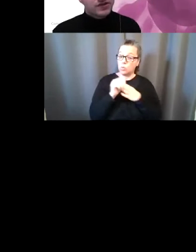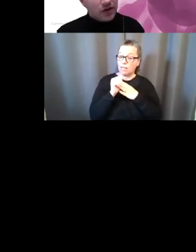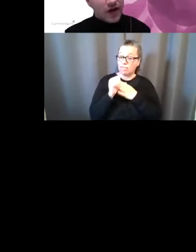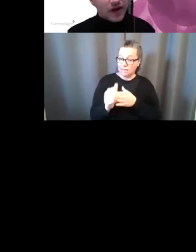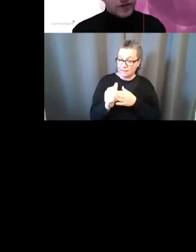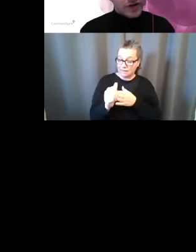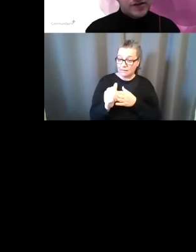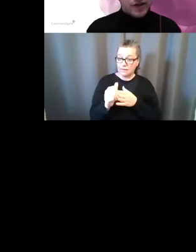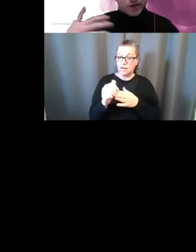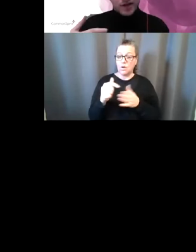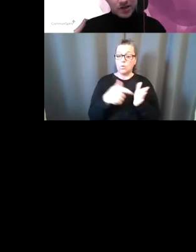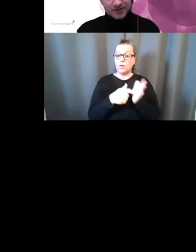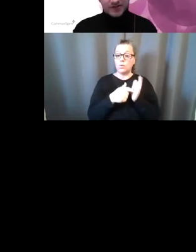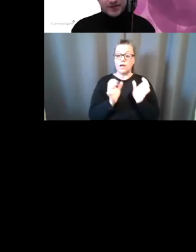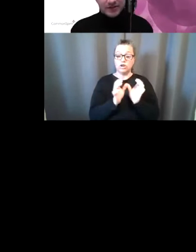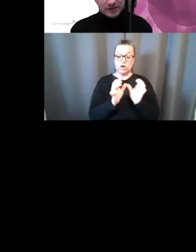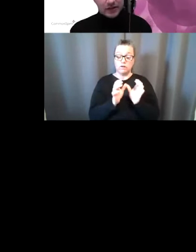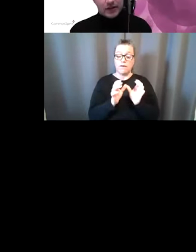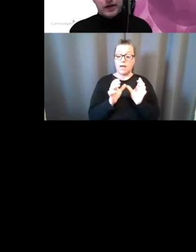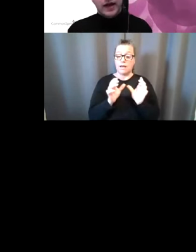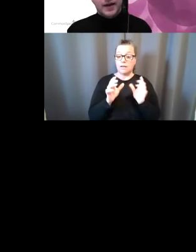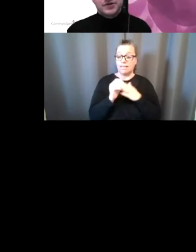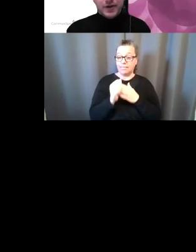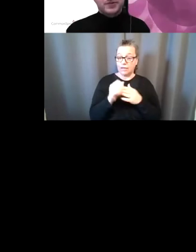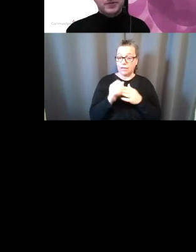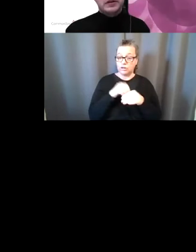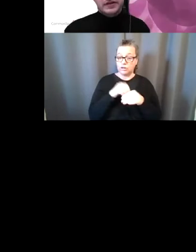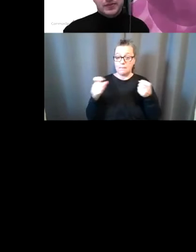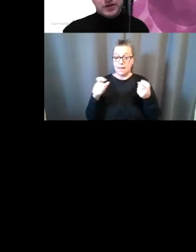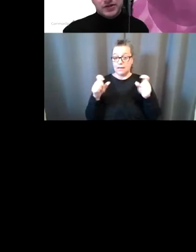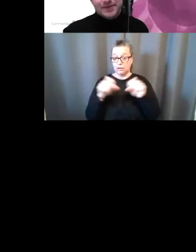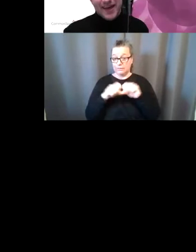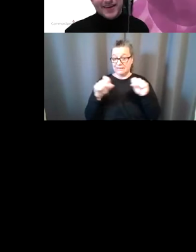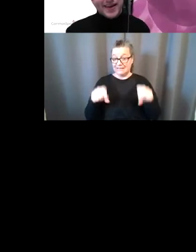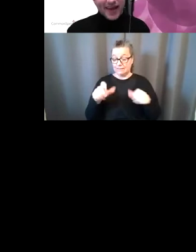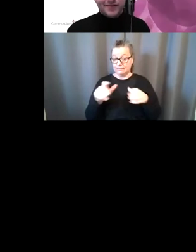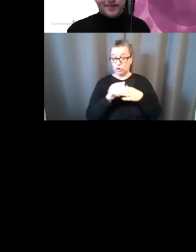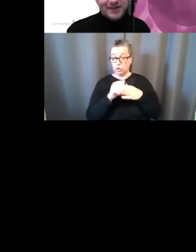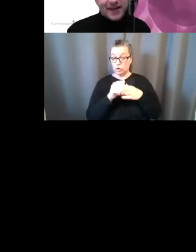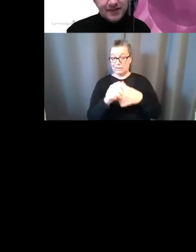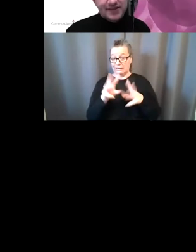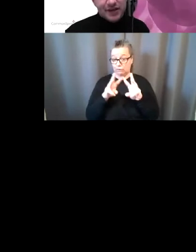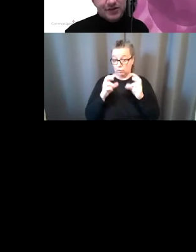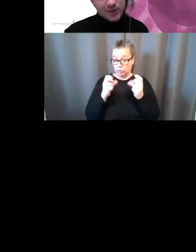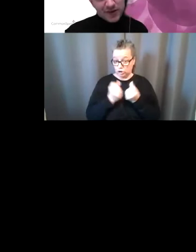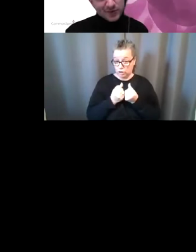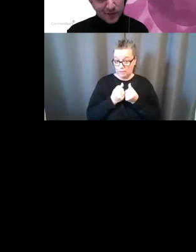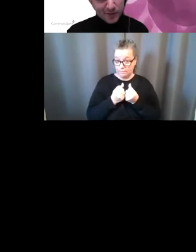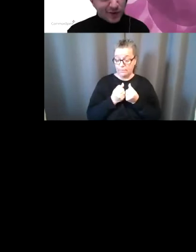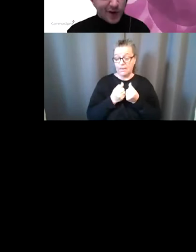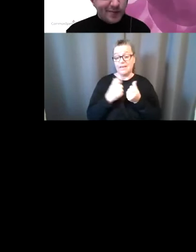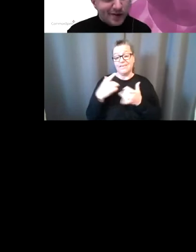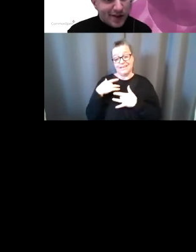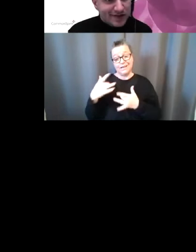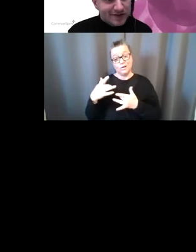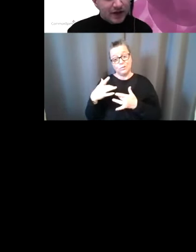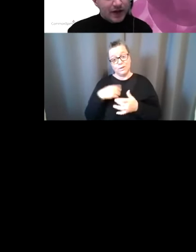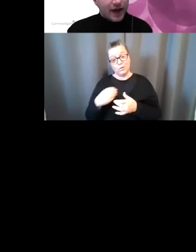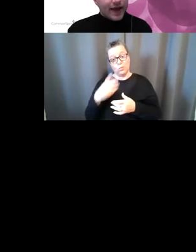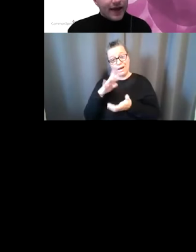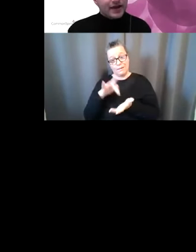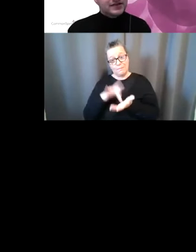required certified leaders in our management system to be able to lead these workshops. And again, they tend to skew towards predominantly white middle